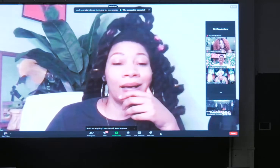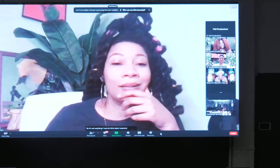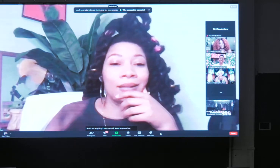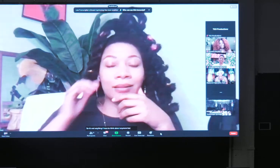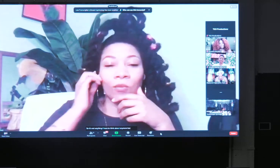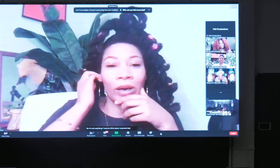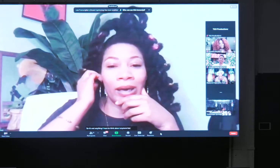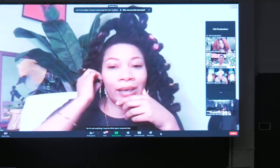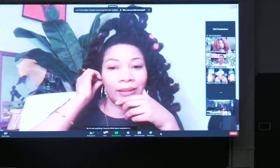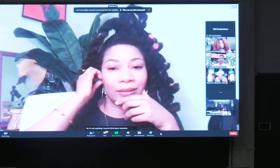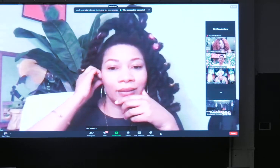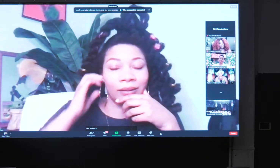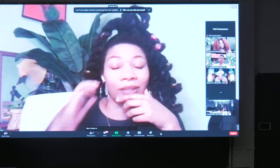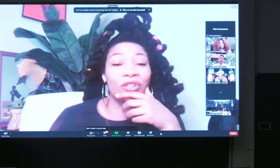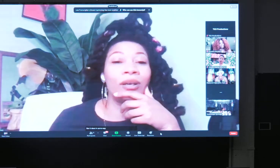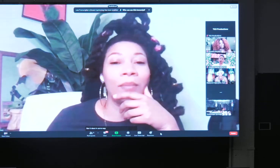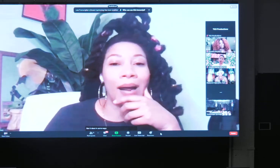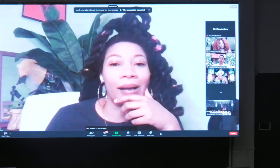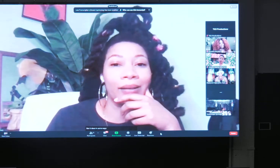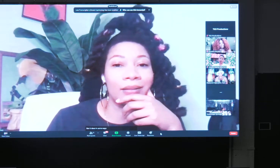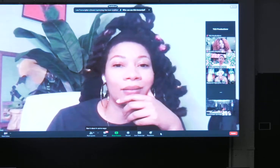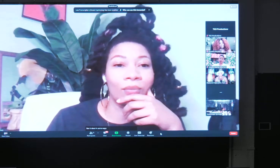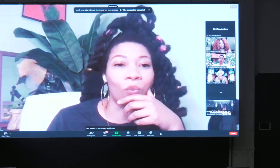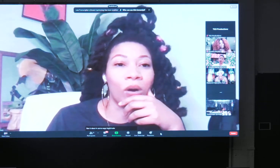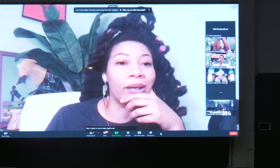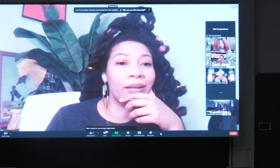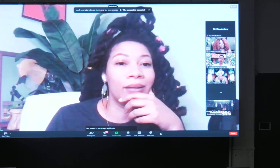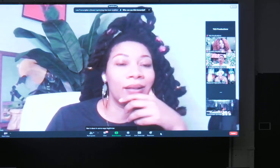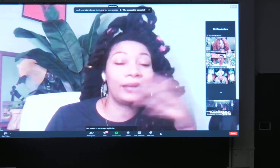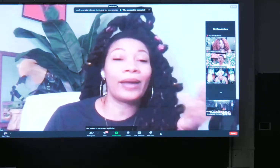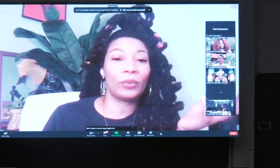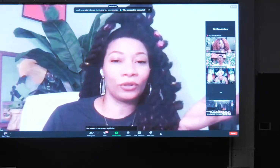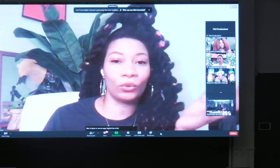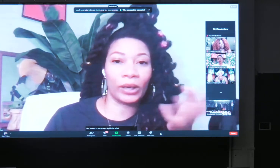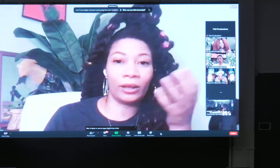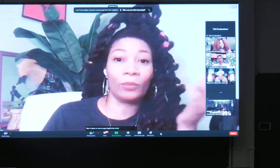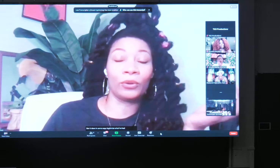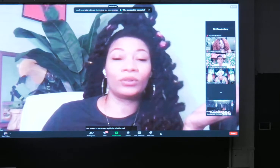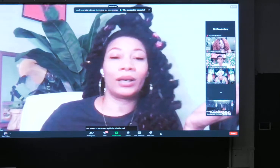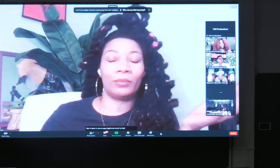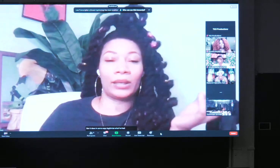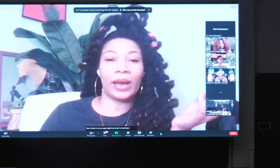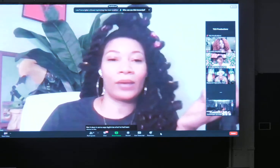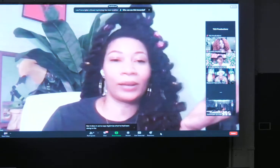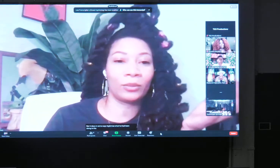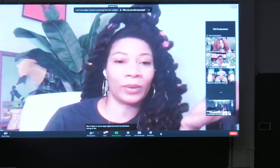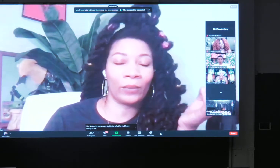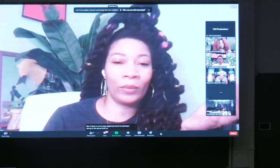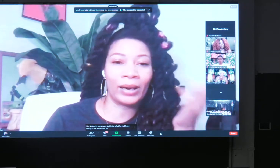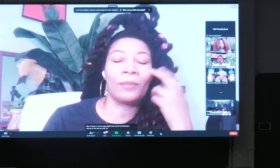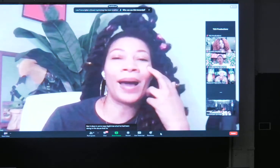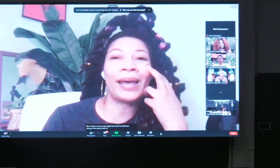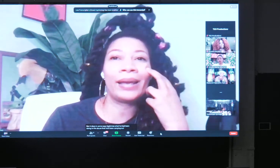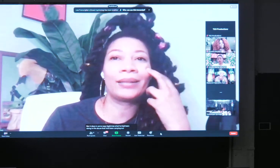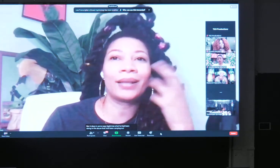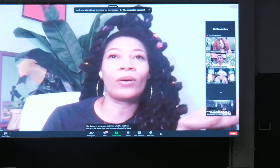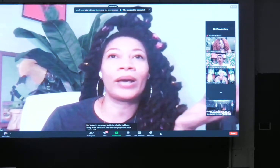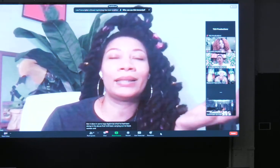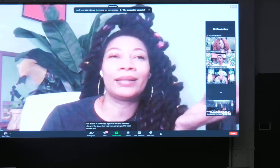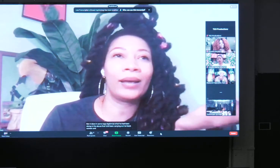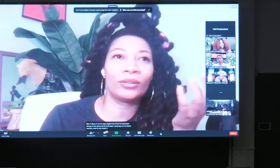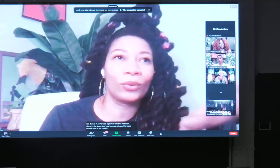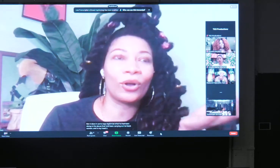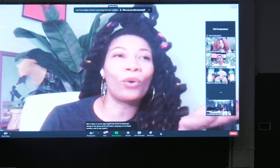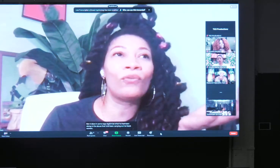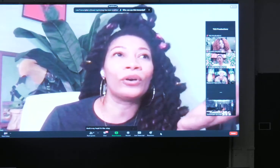it does in some ways legitimize what he had been doing and the abuse that he'd been carrying out to Black women. And in my head, it's like, okay,